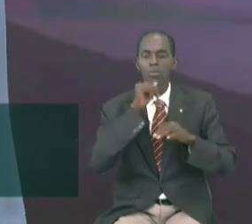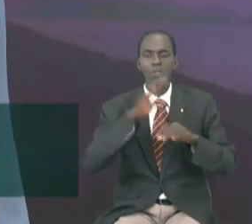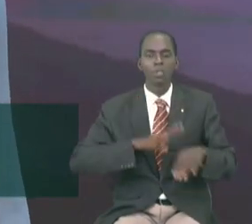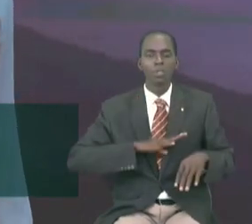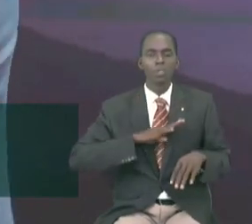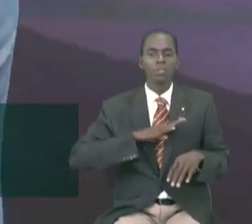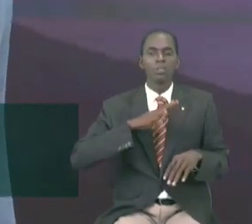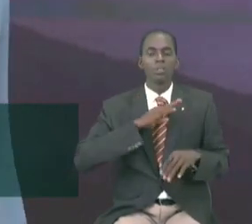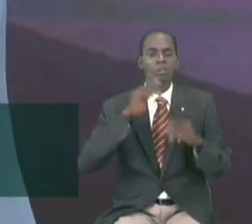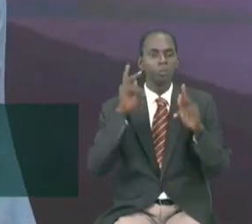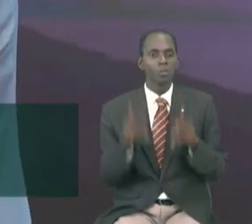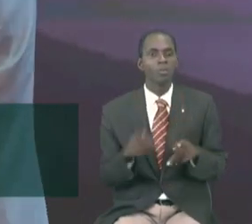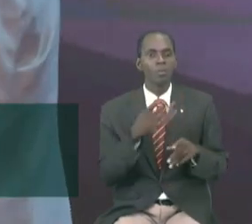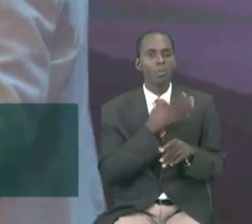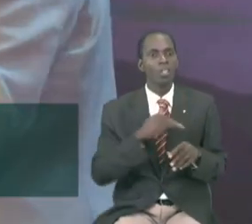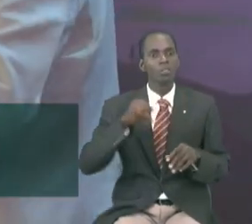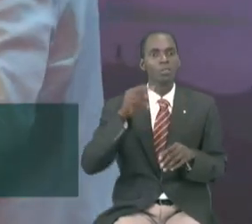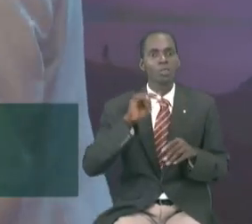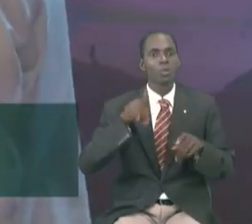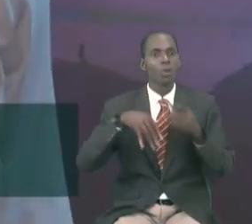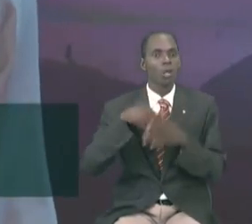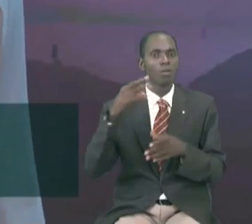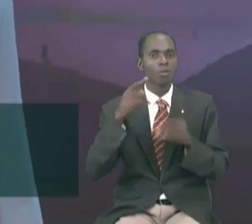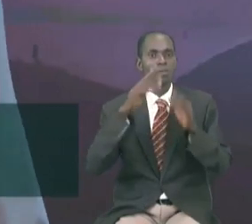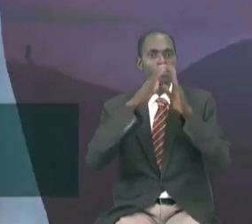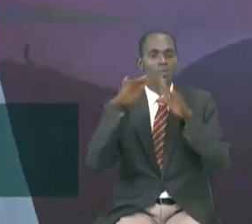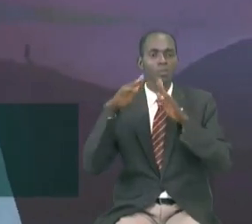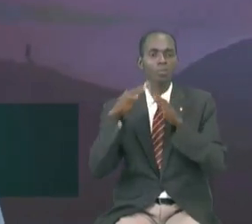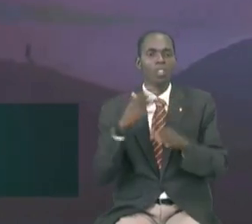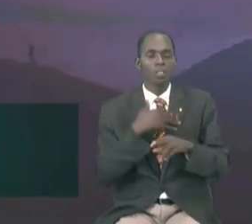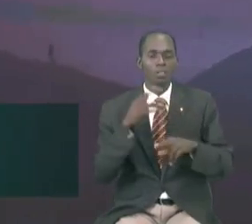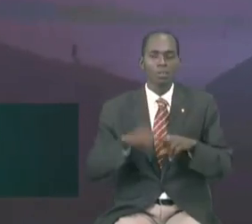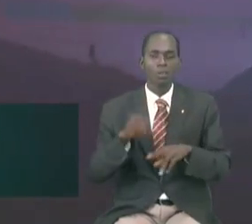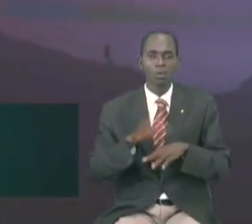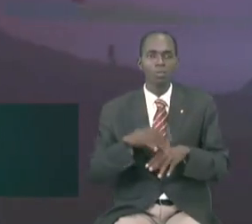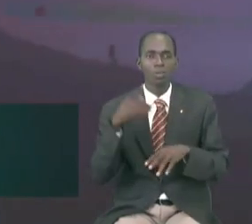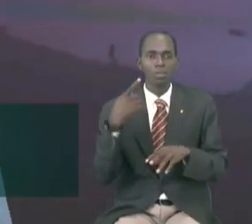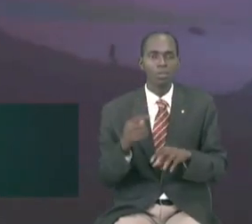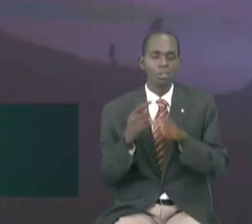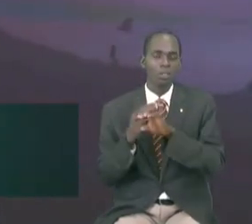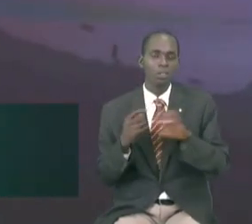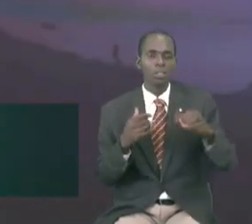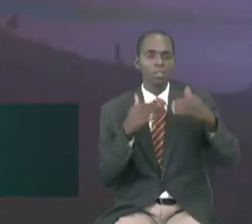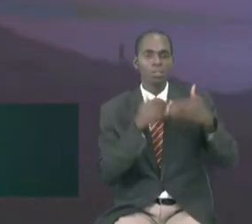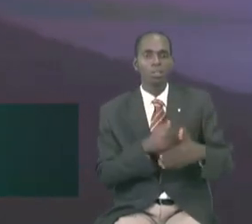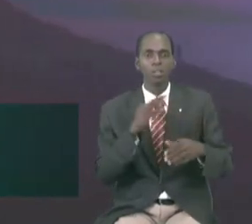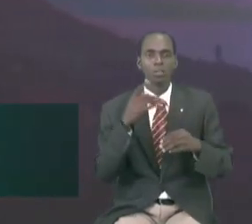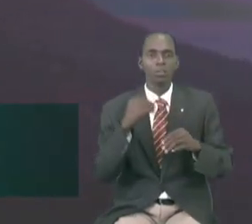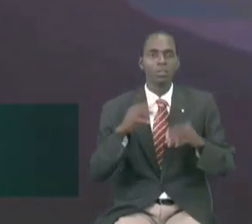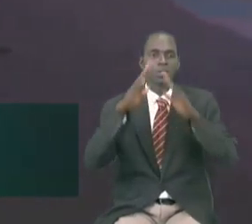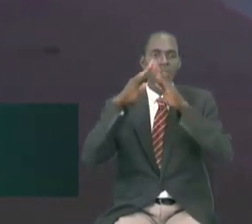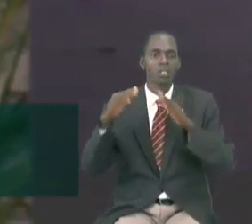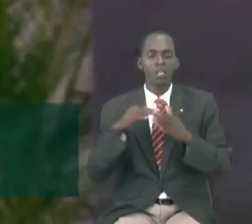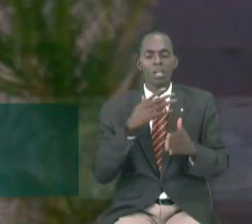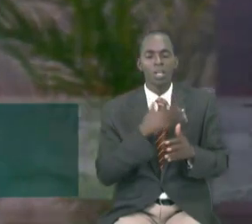there made him a booth, and sat under it in the shadow till he might